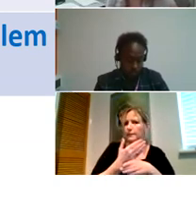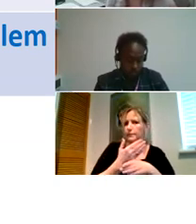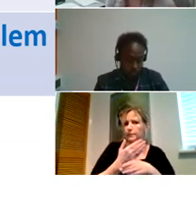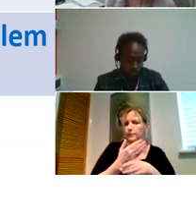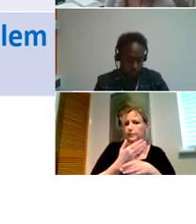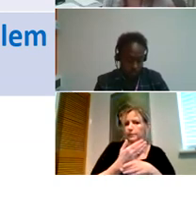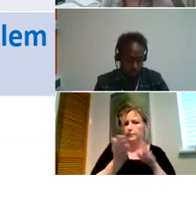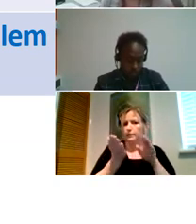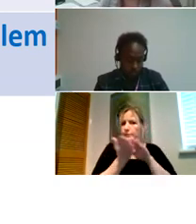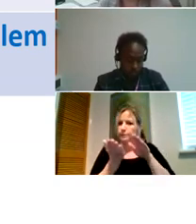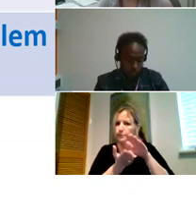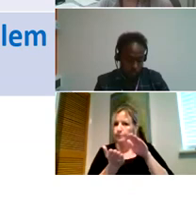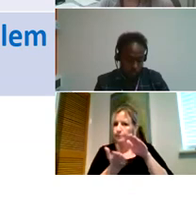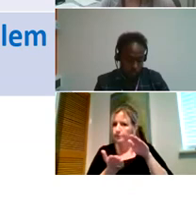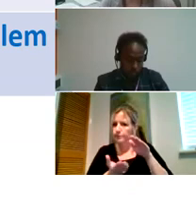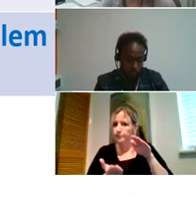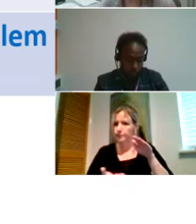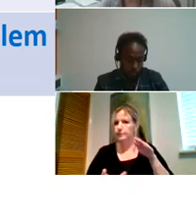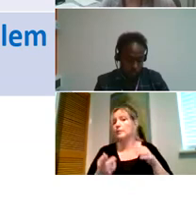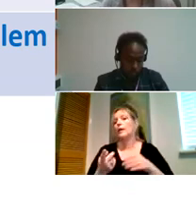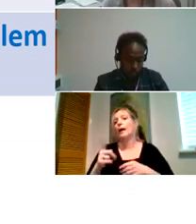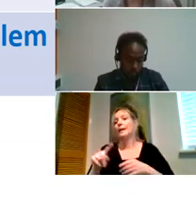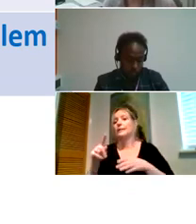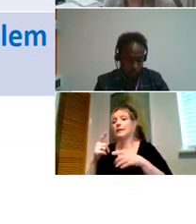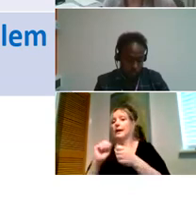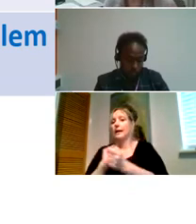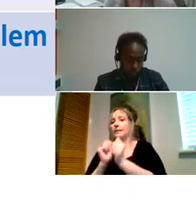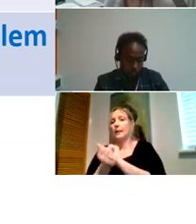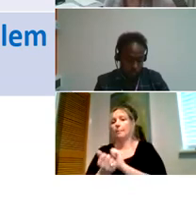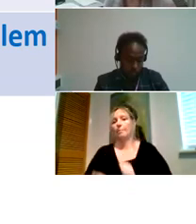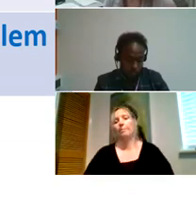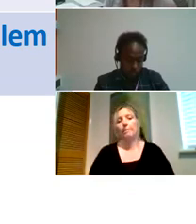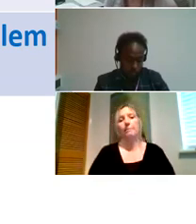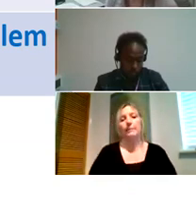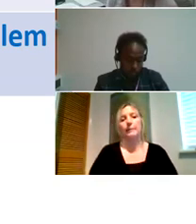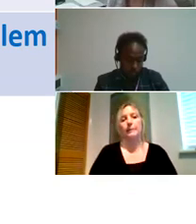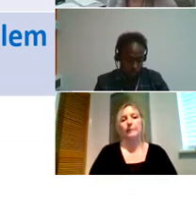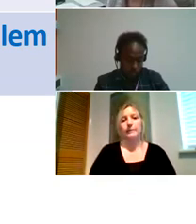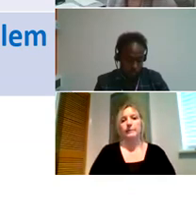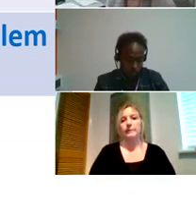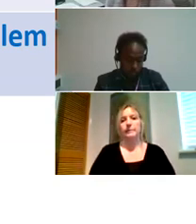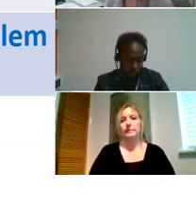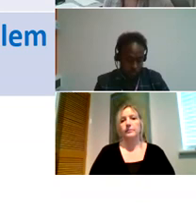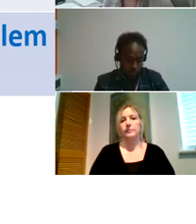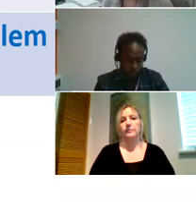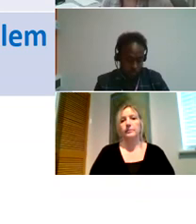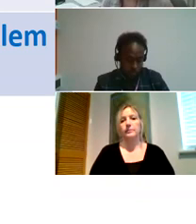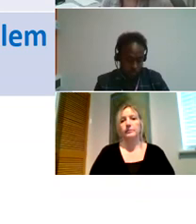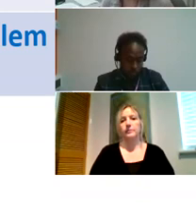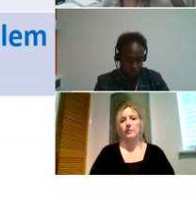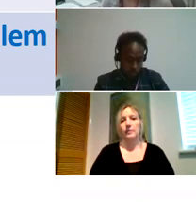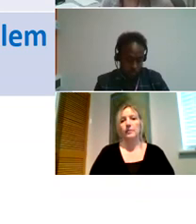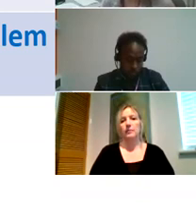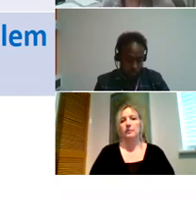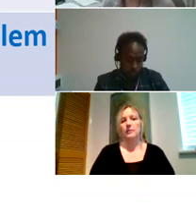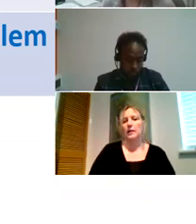used as evidence to apply for your achievement and qualification. You'll work in pairs, you'll